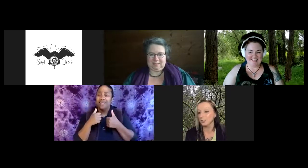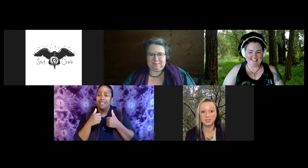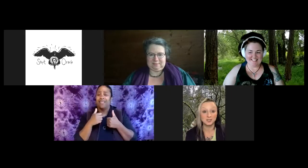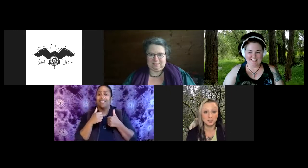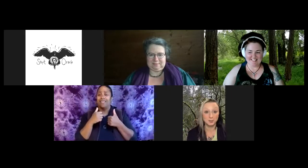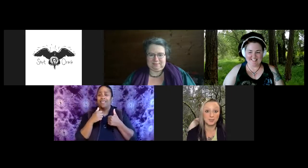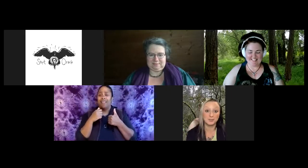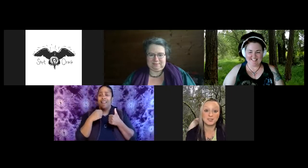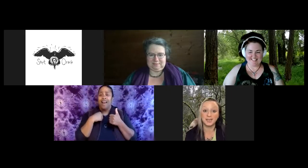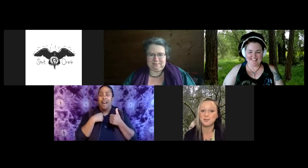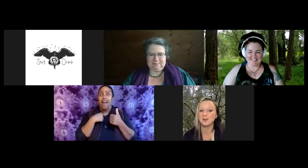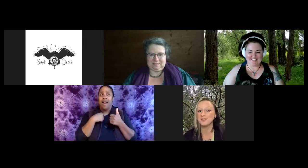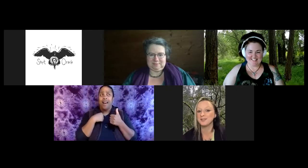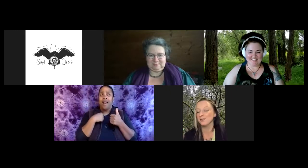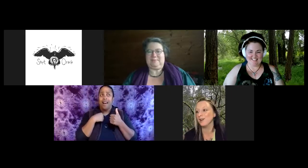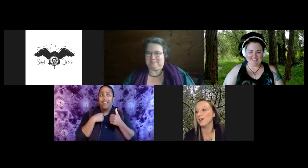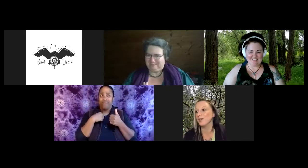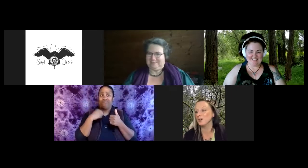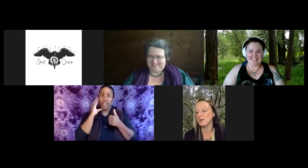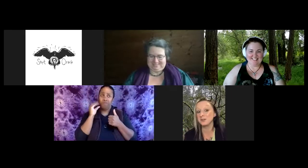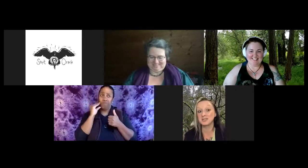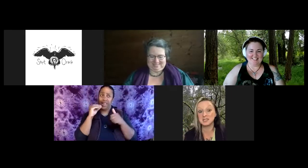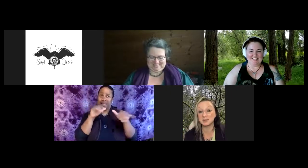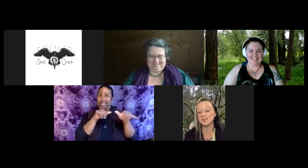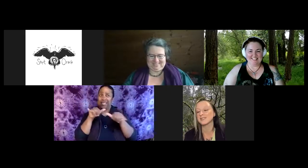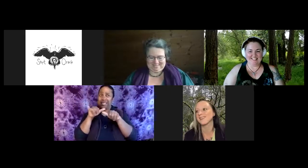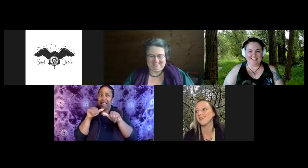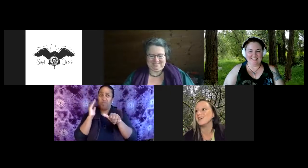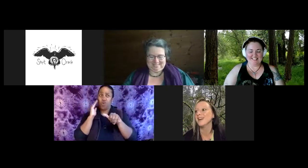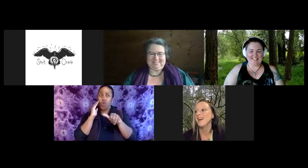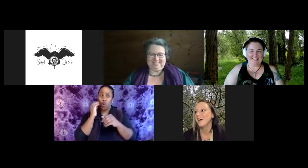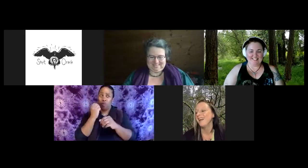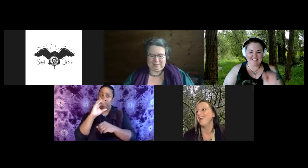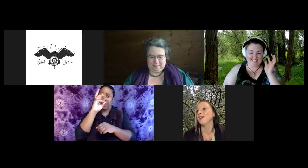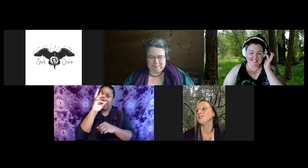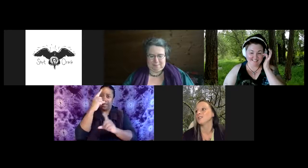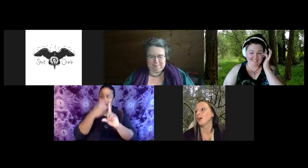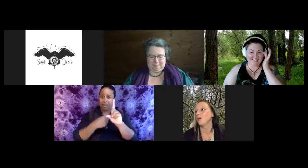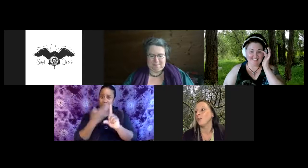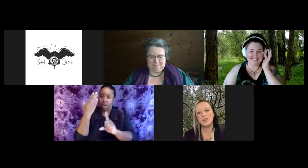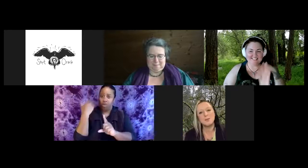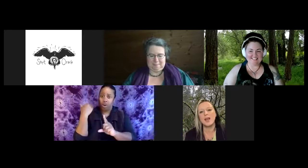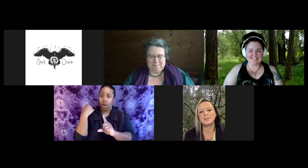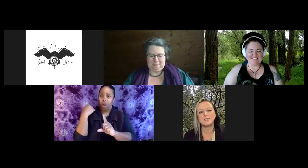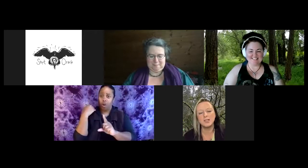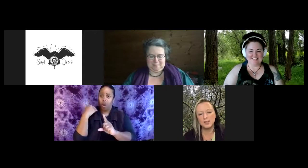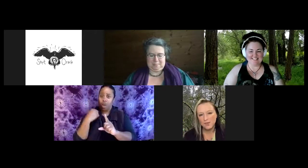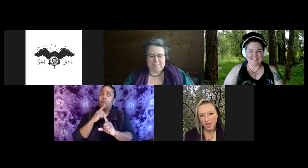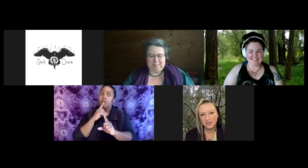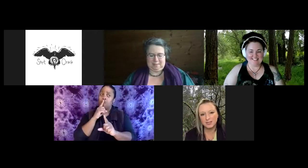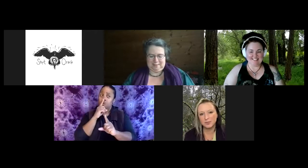I took a similar step, as you know, about 6 months ago. And so very